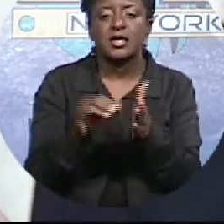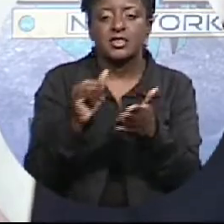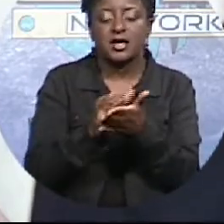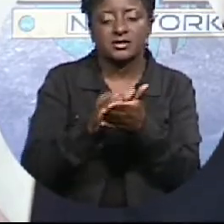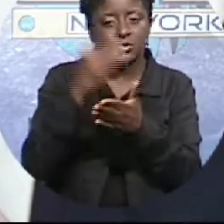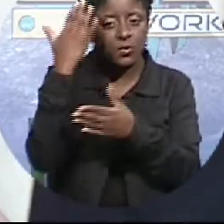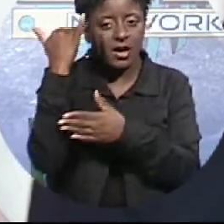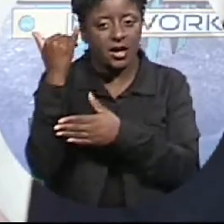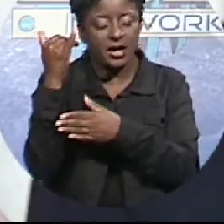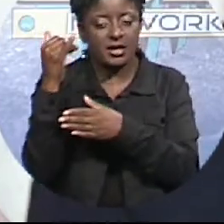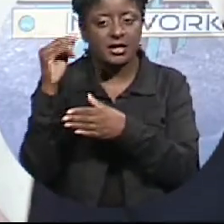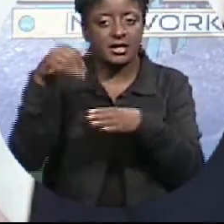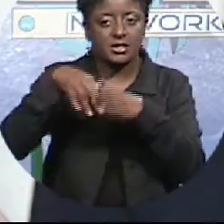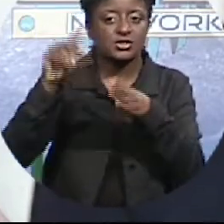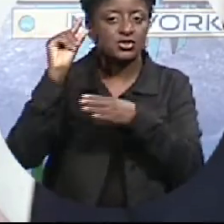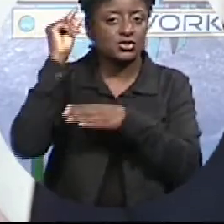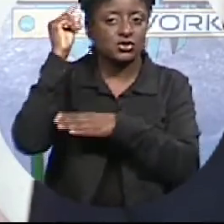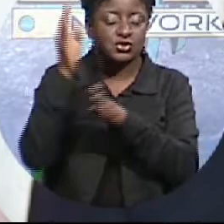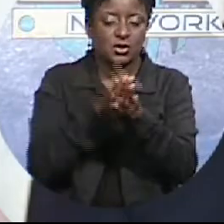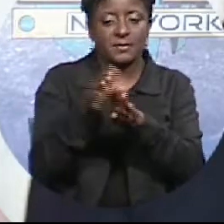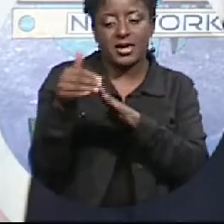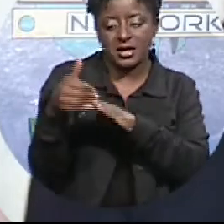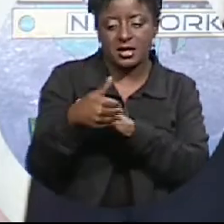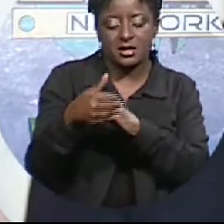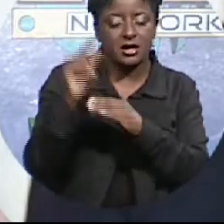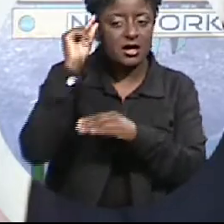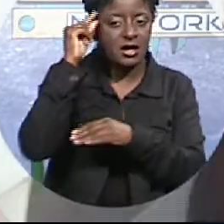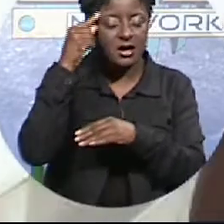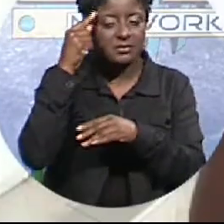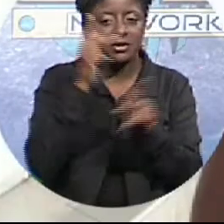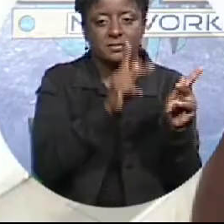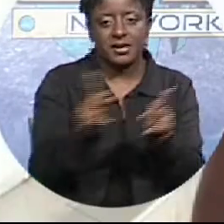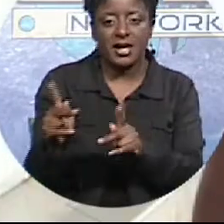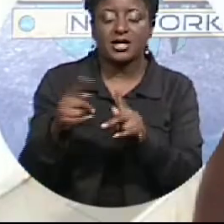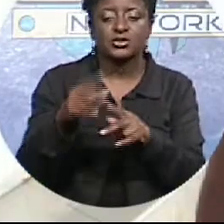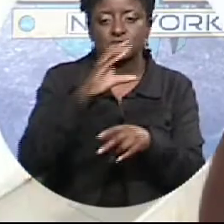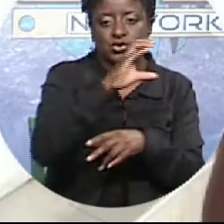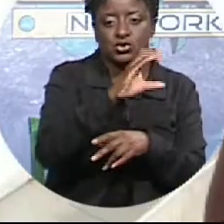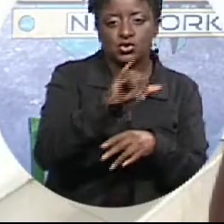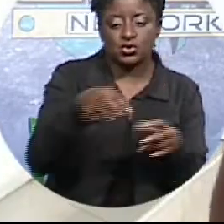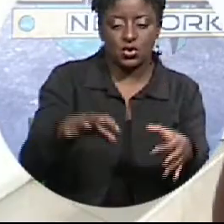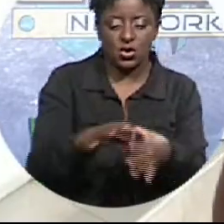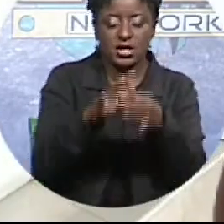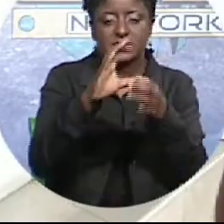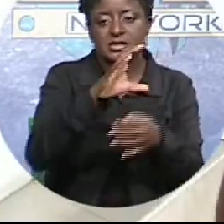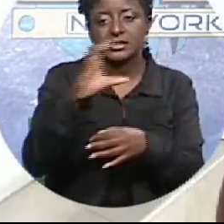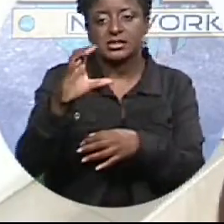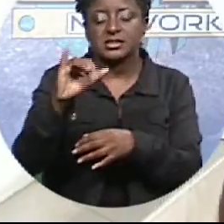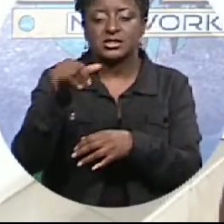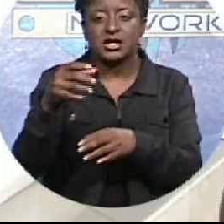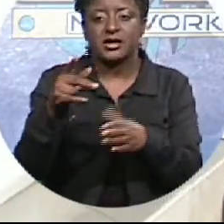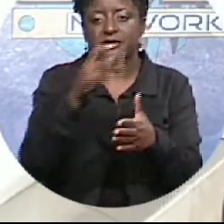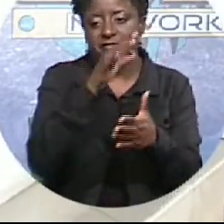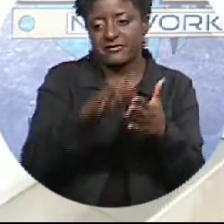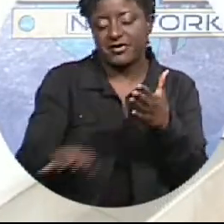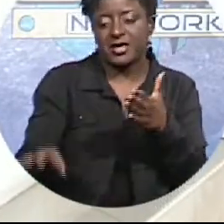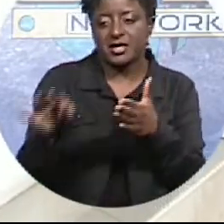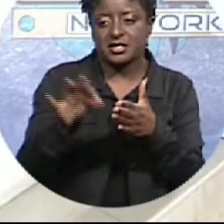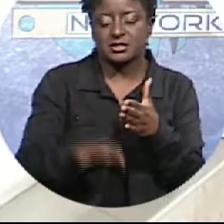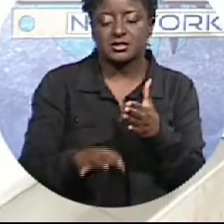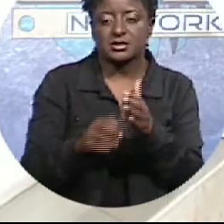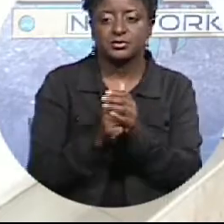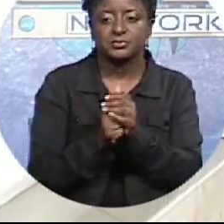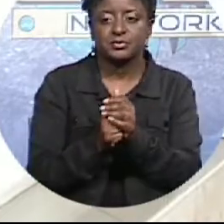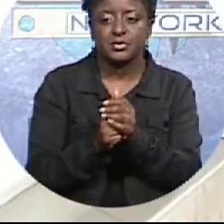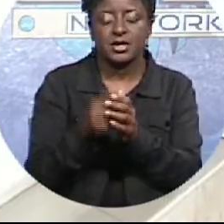to join the CCJ failed in the Privy Council. Now, Minister of Legal Affairs in the Office of the Attorney General, Damian